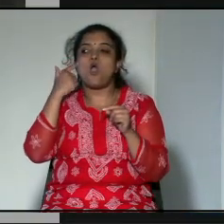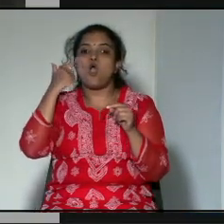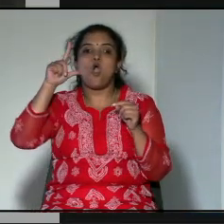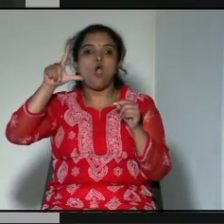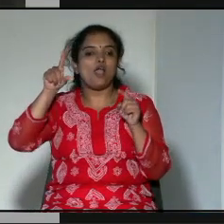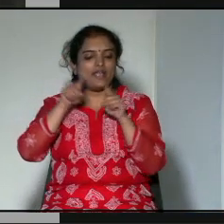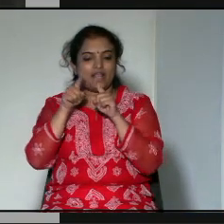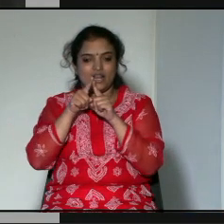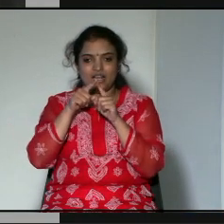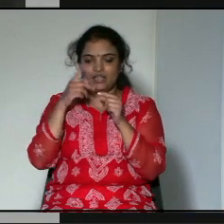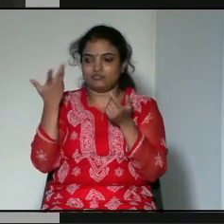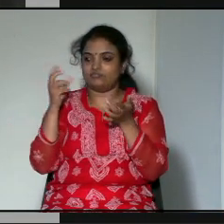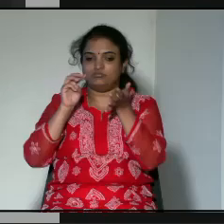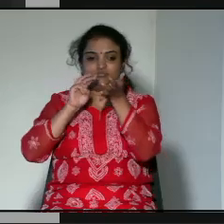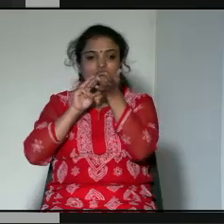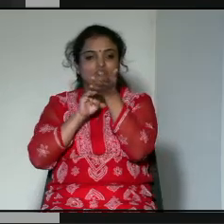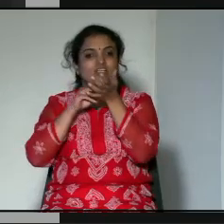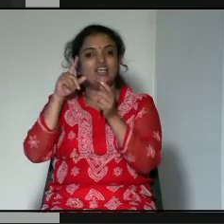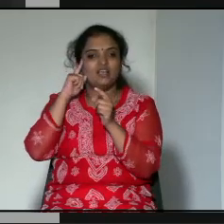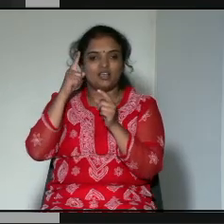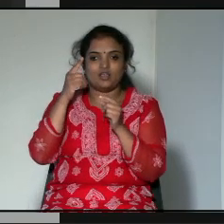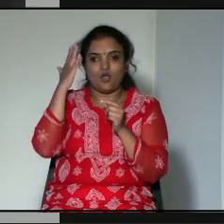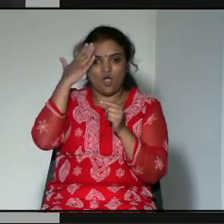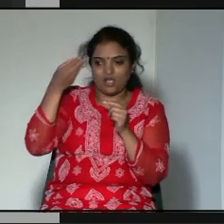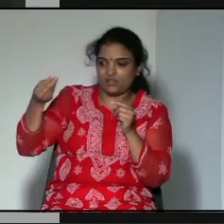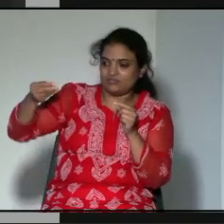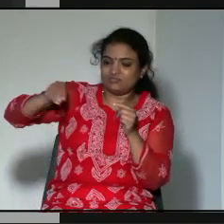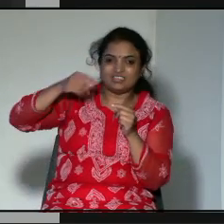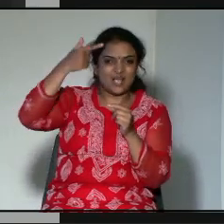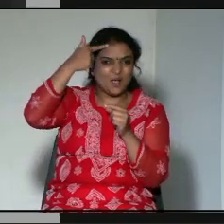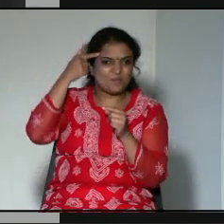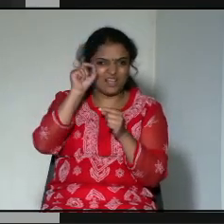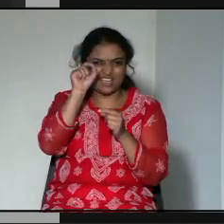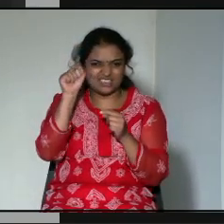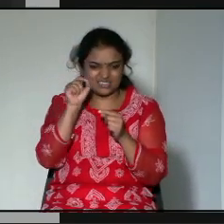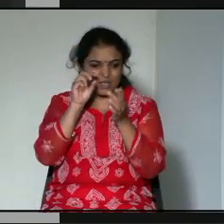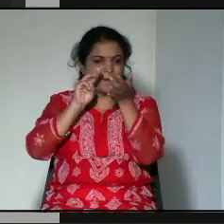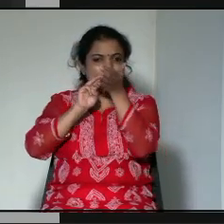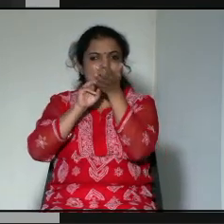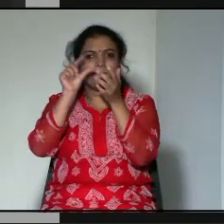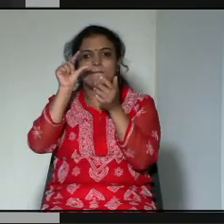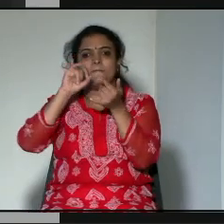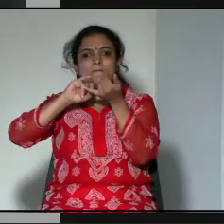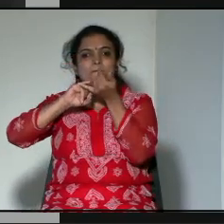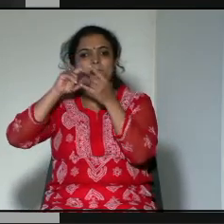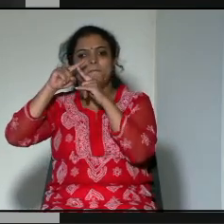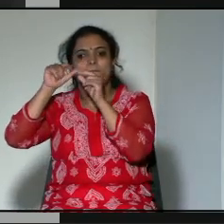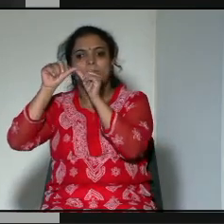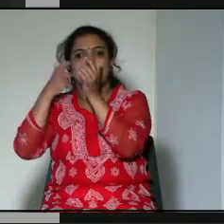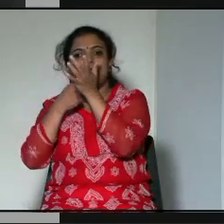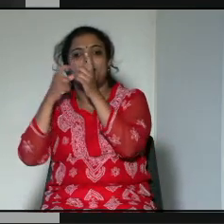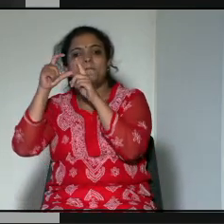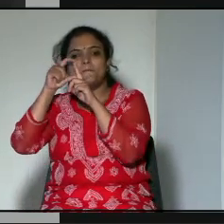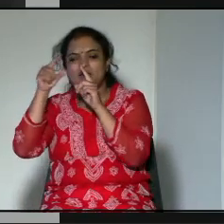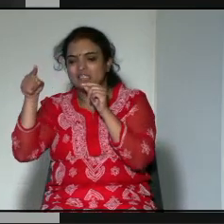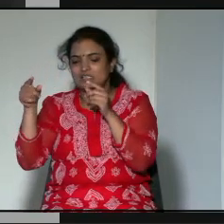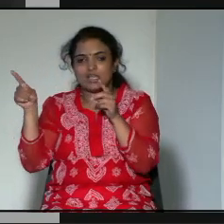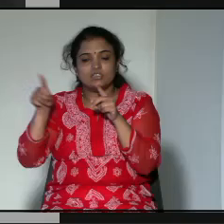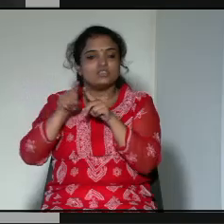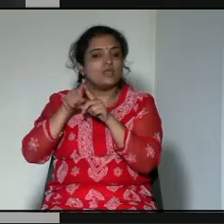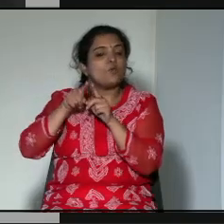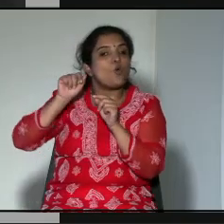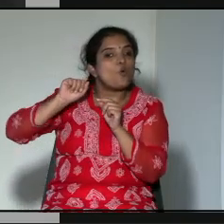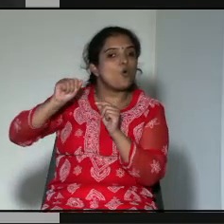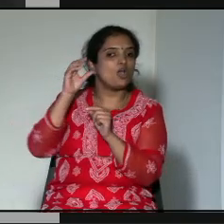here, through a noodle maker-like apparatus, to have wires of uniform diameter that she could use